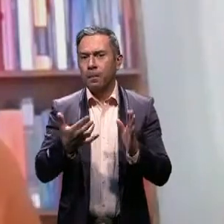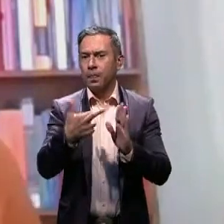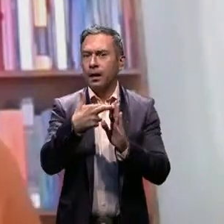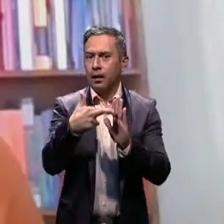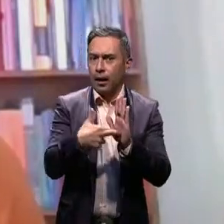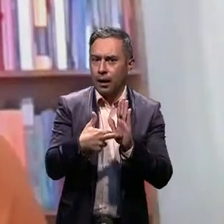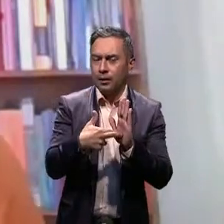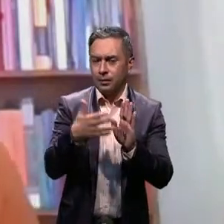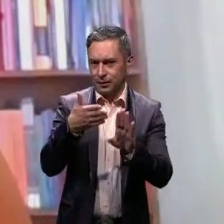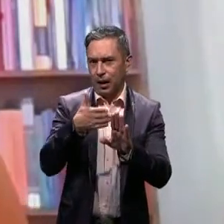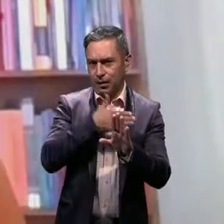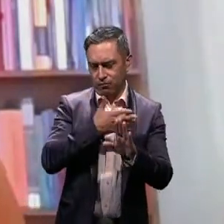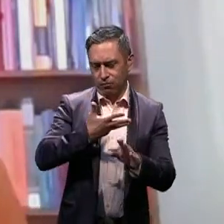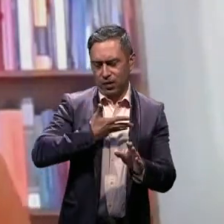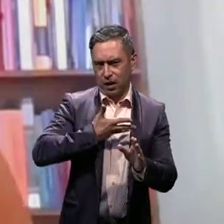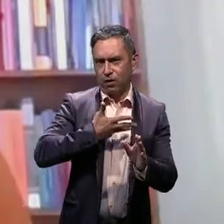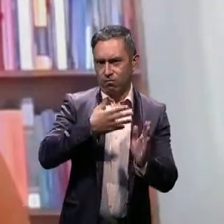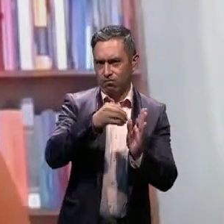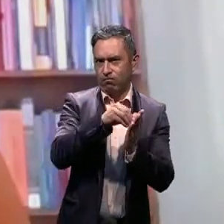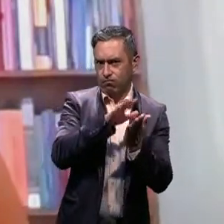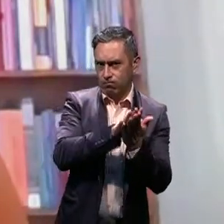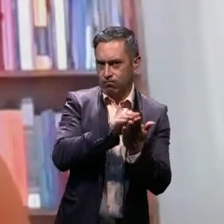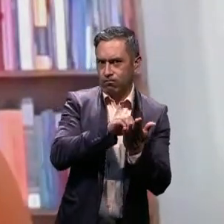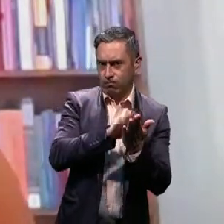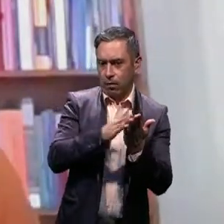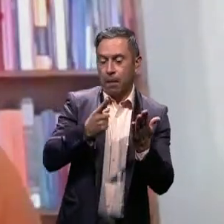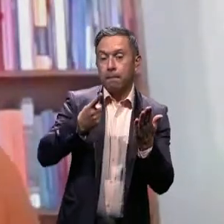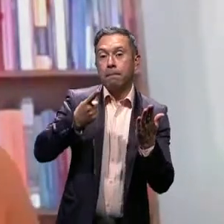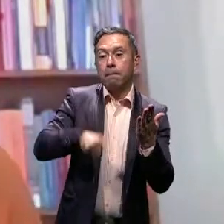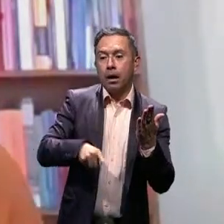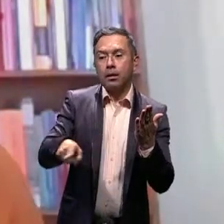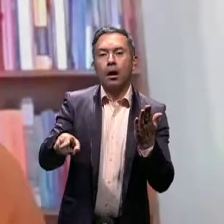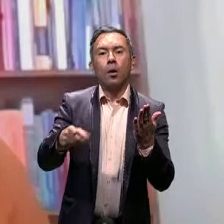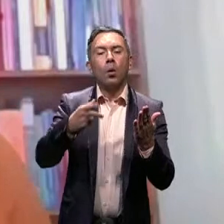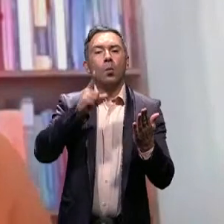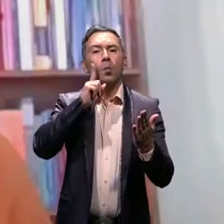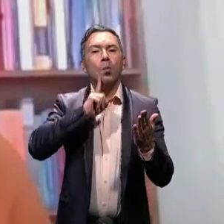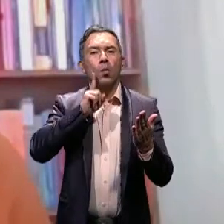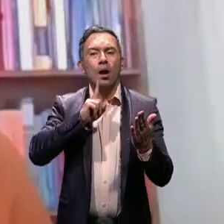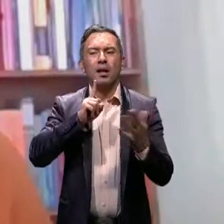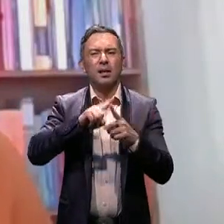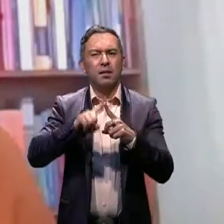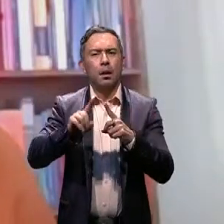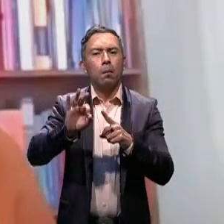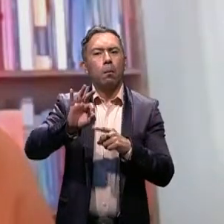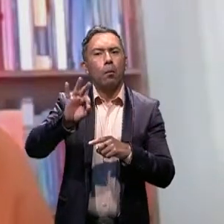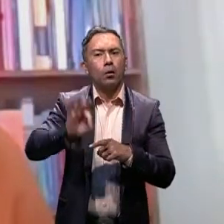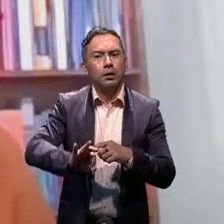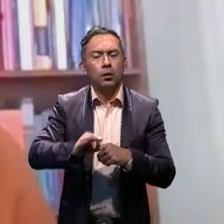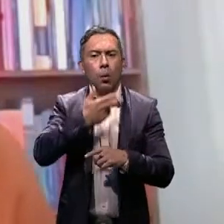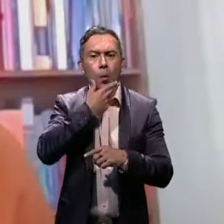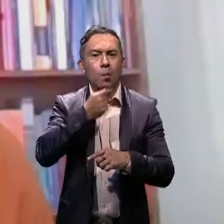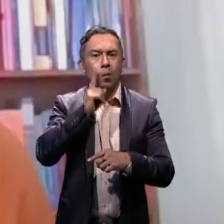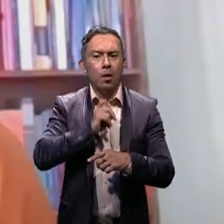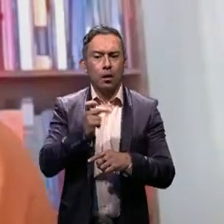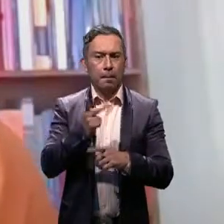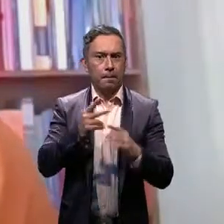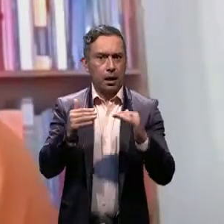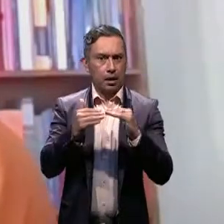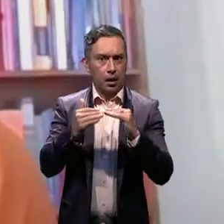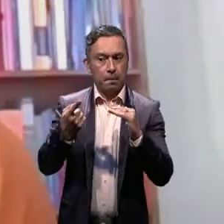that the rules are met, that the rules are enforced regarding quota and parity.